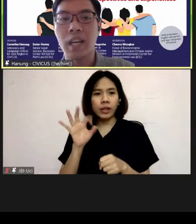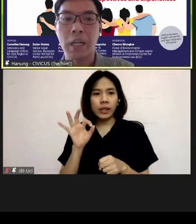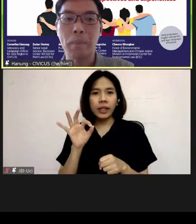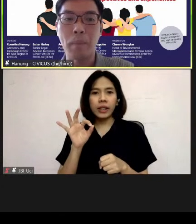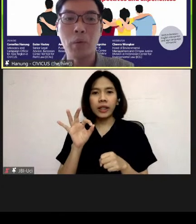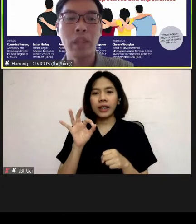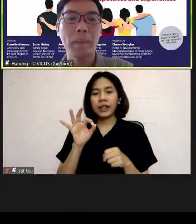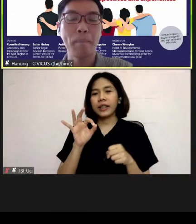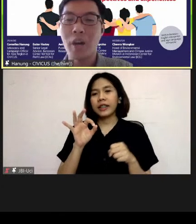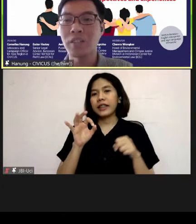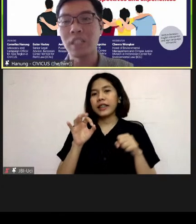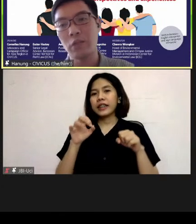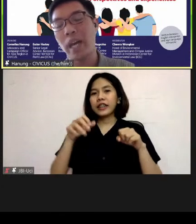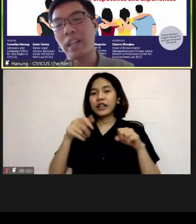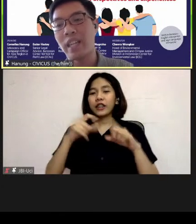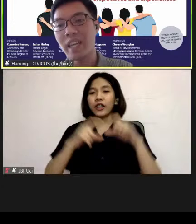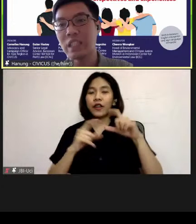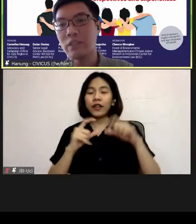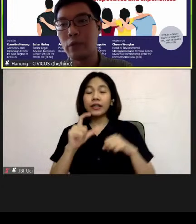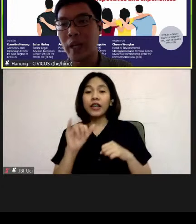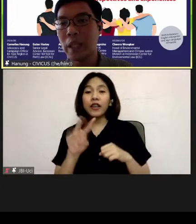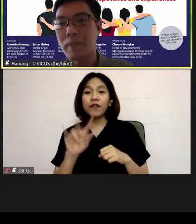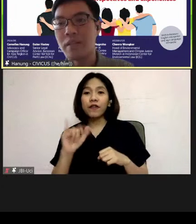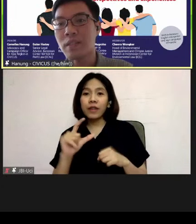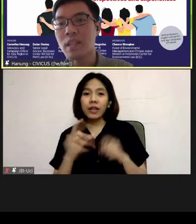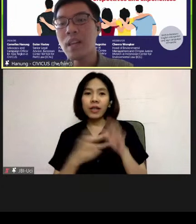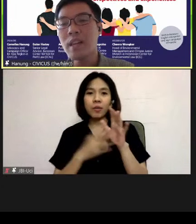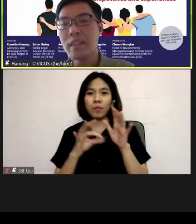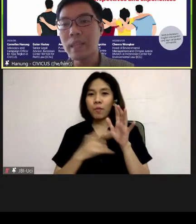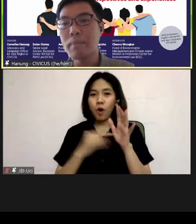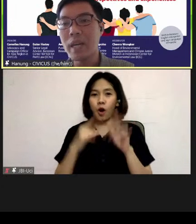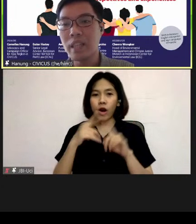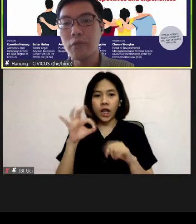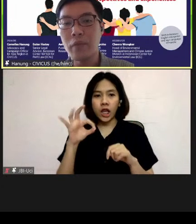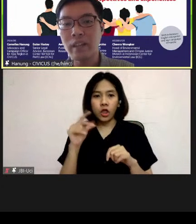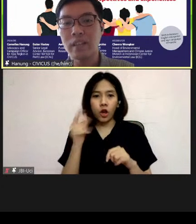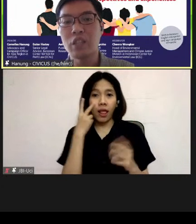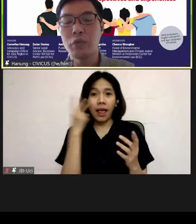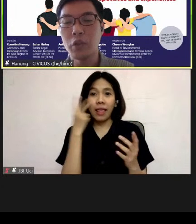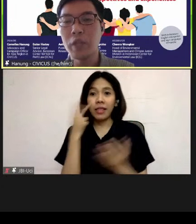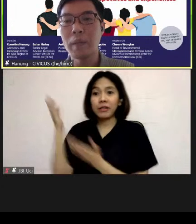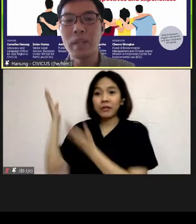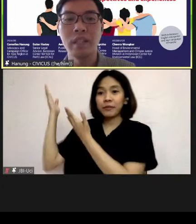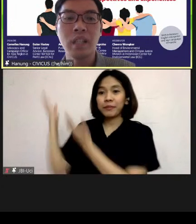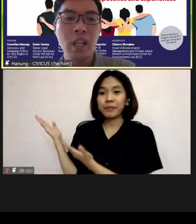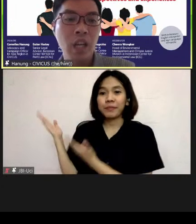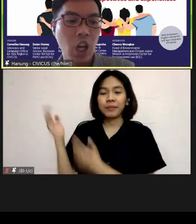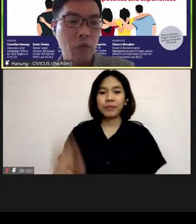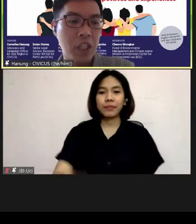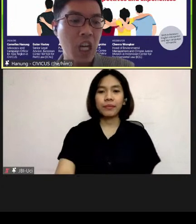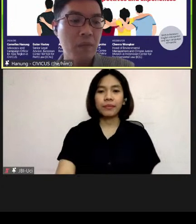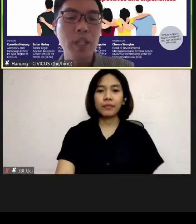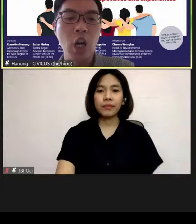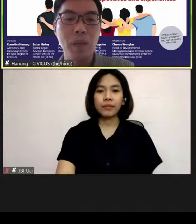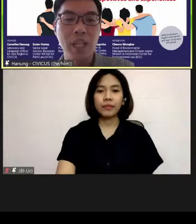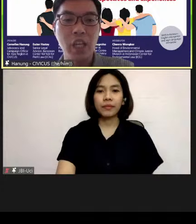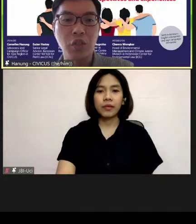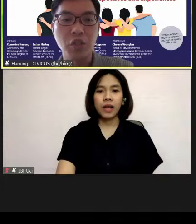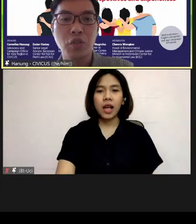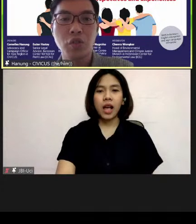events, both positive and negative developments that might affect the fulfillment of the